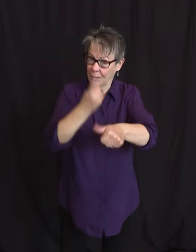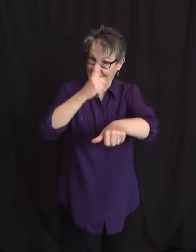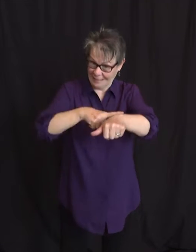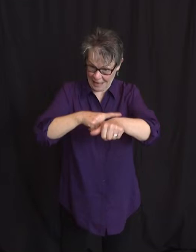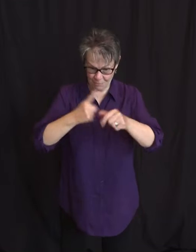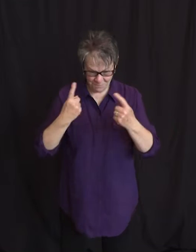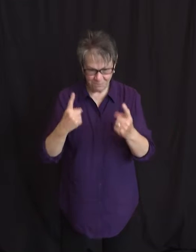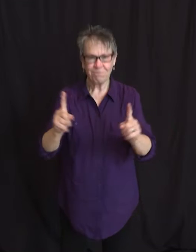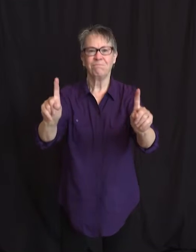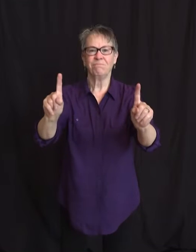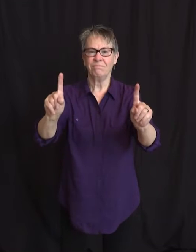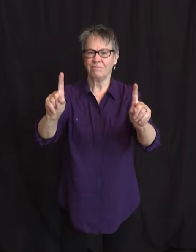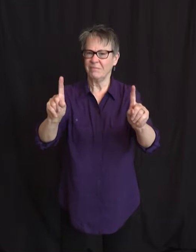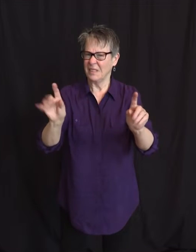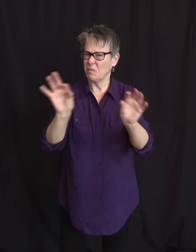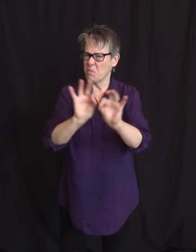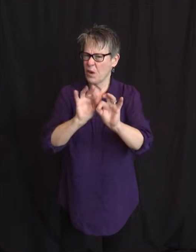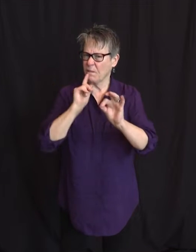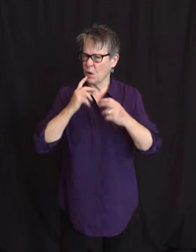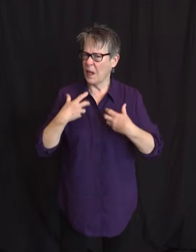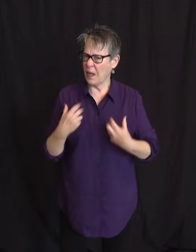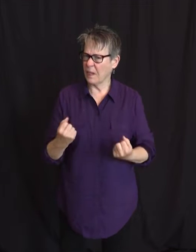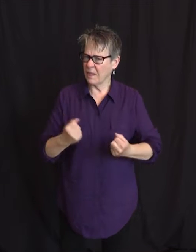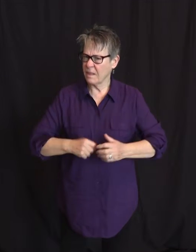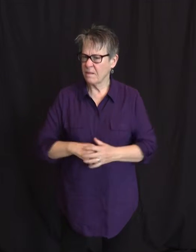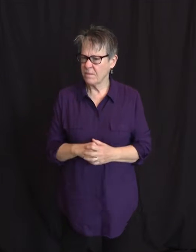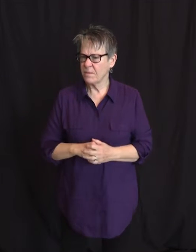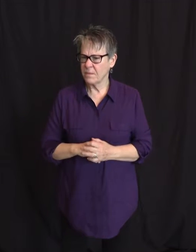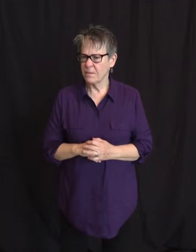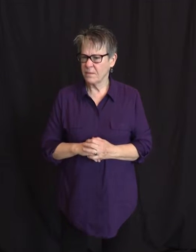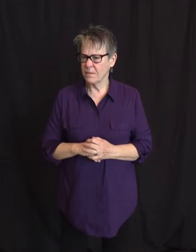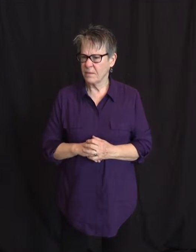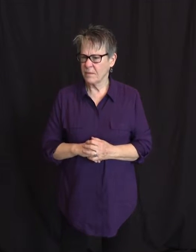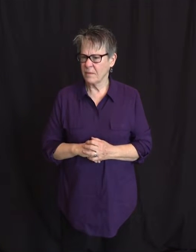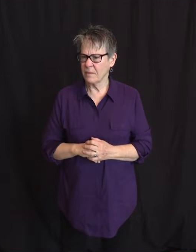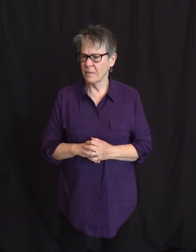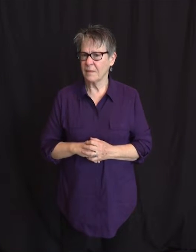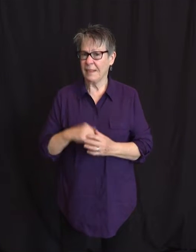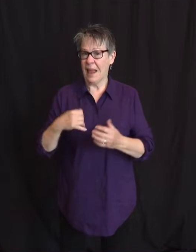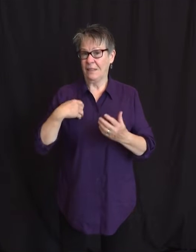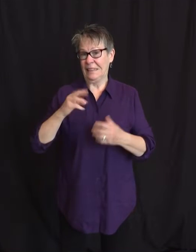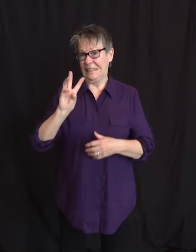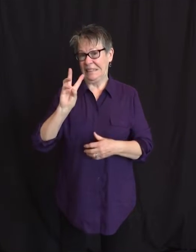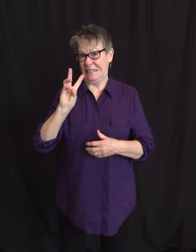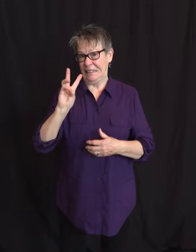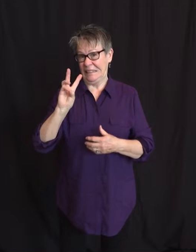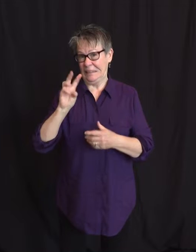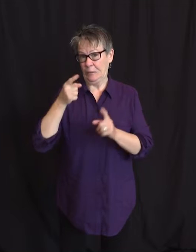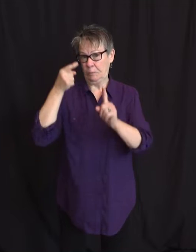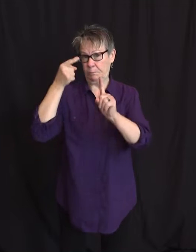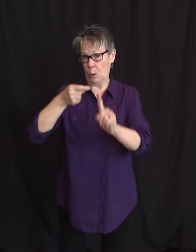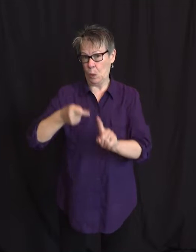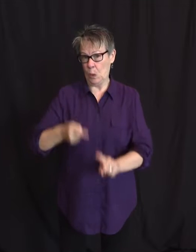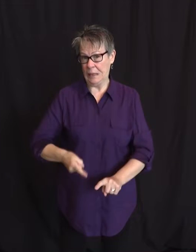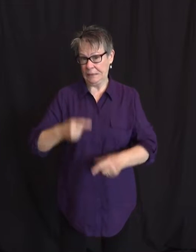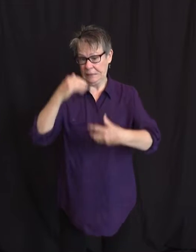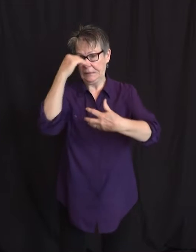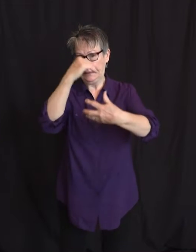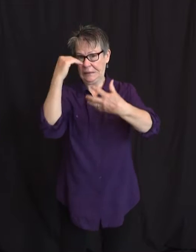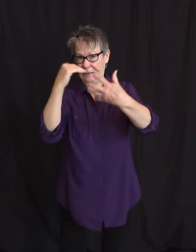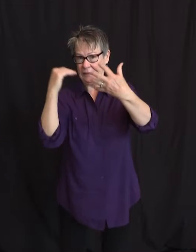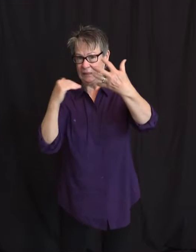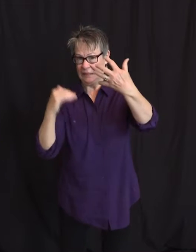Adhering to the first 4 principles will secure our public health. 1, following trends of